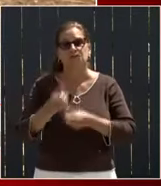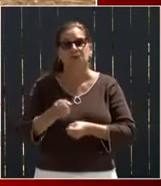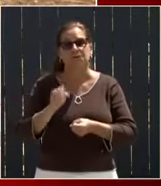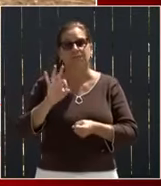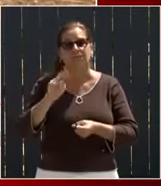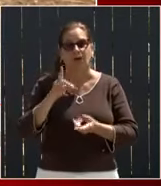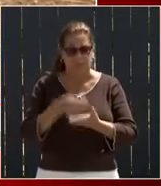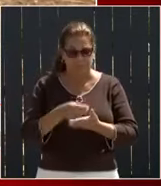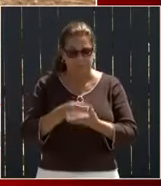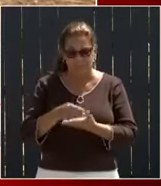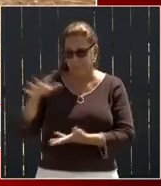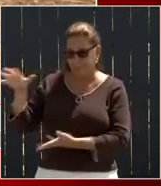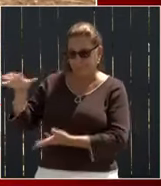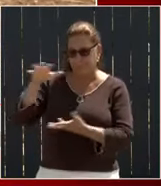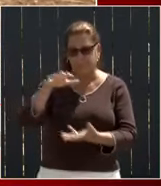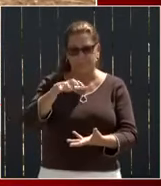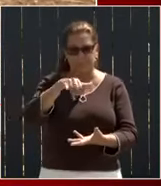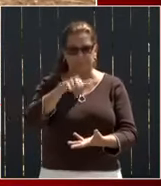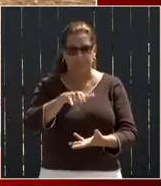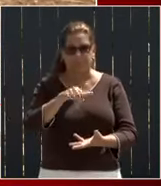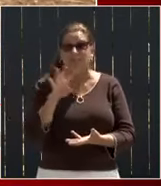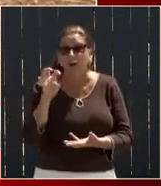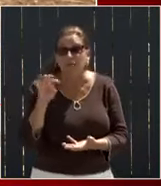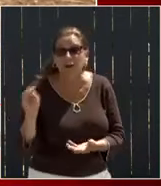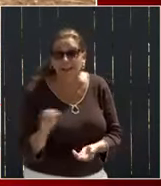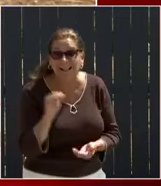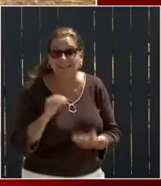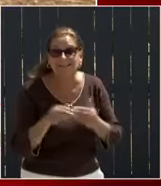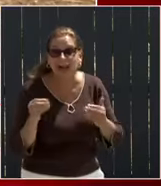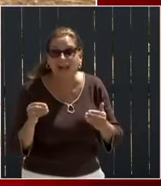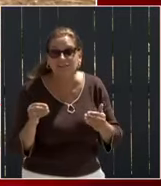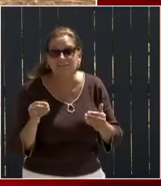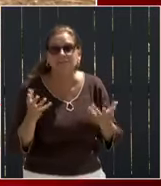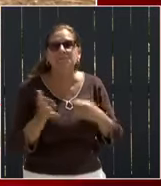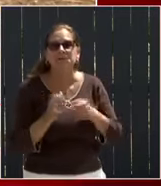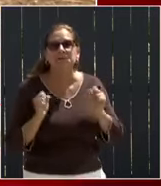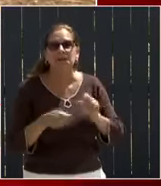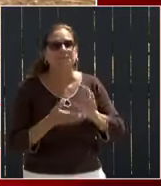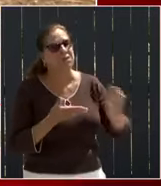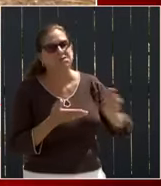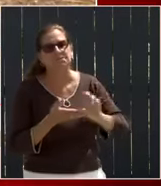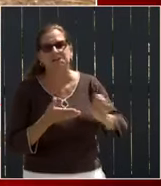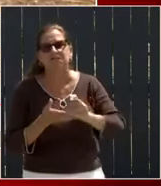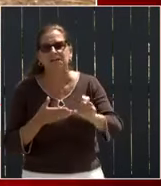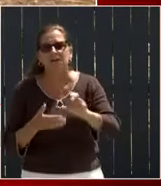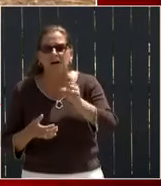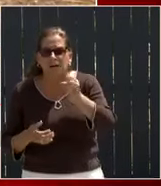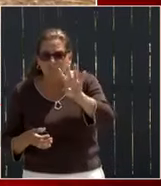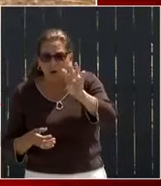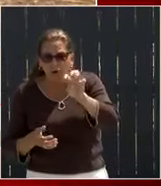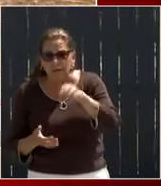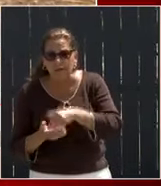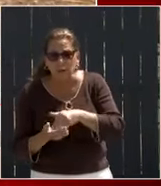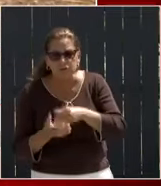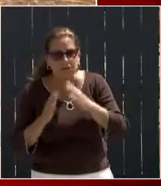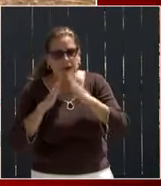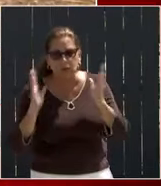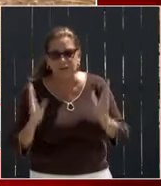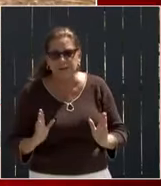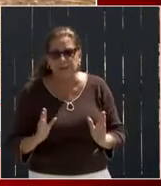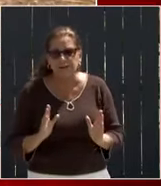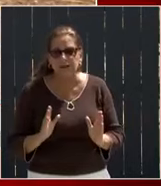That $400 million will make us be able to invest in about 3,000 units of affordable housing. Now,